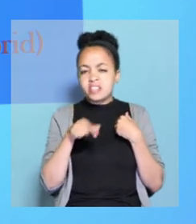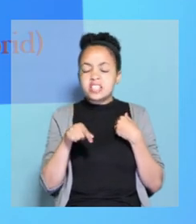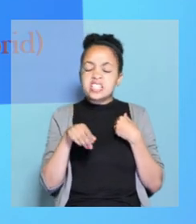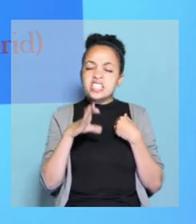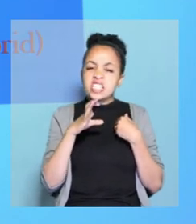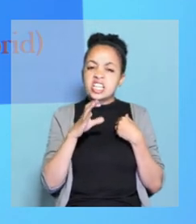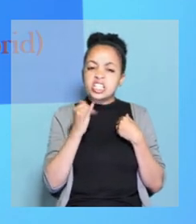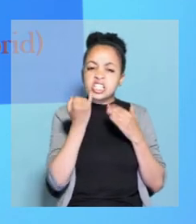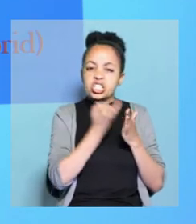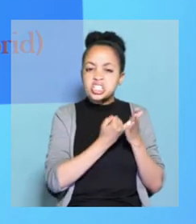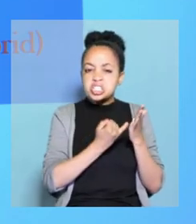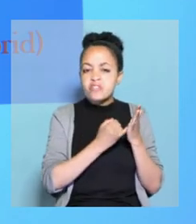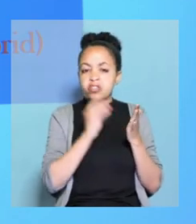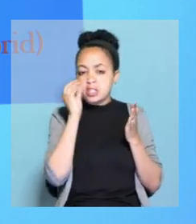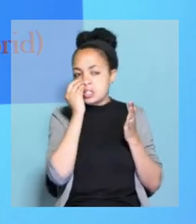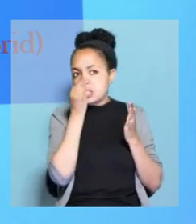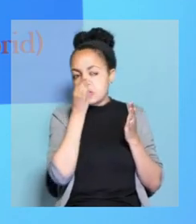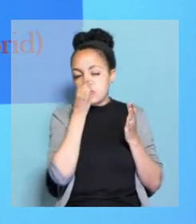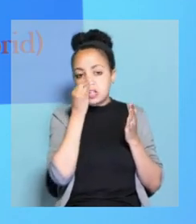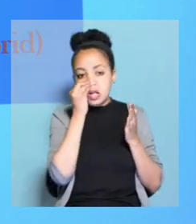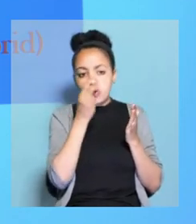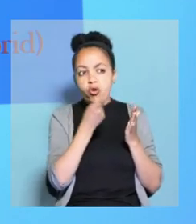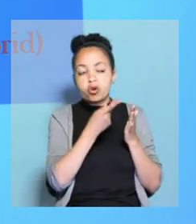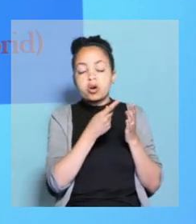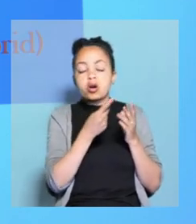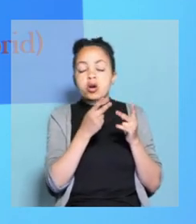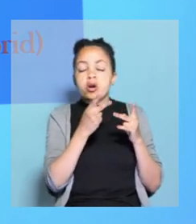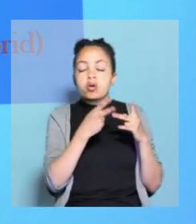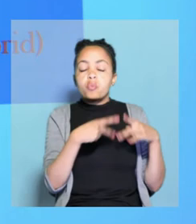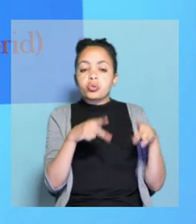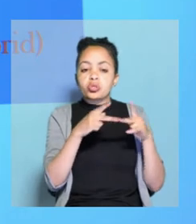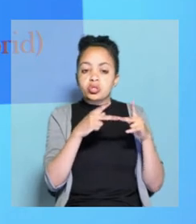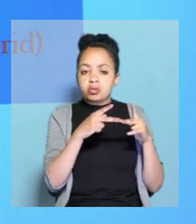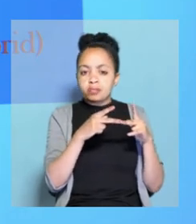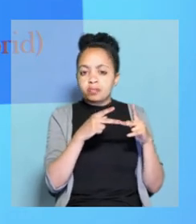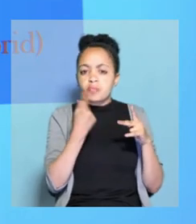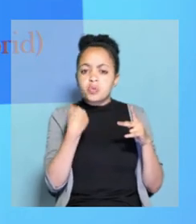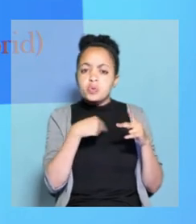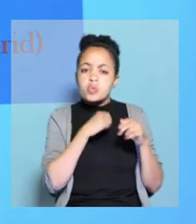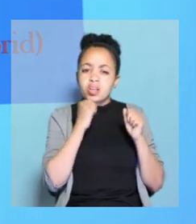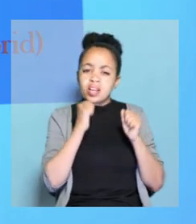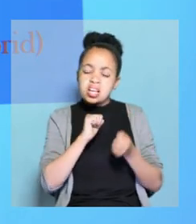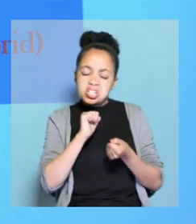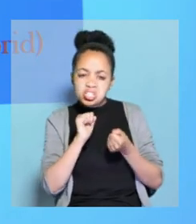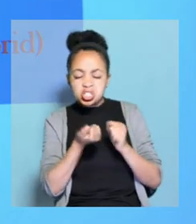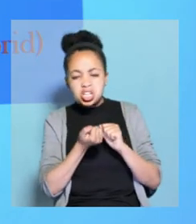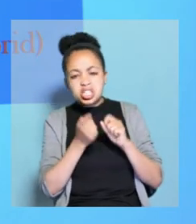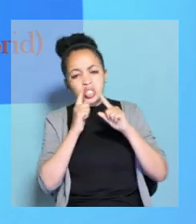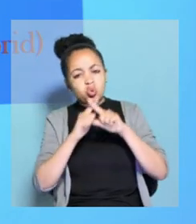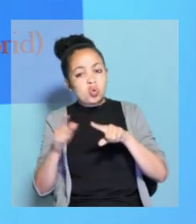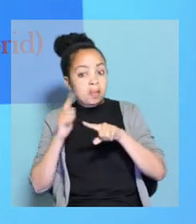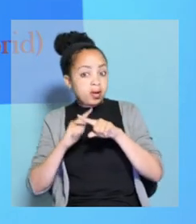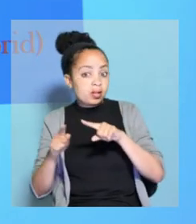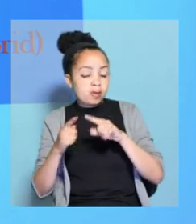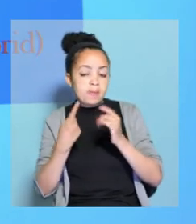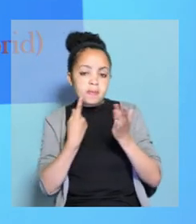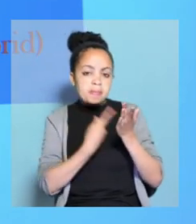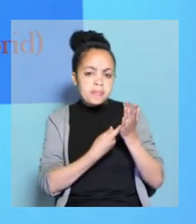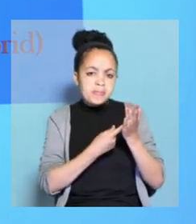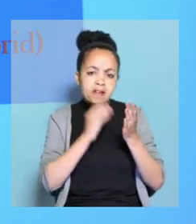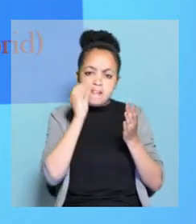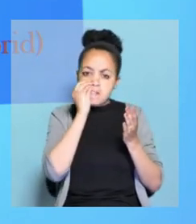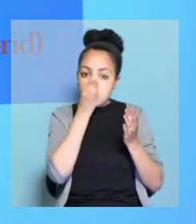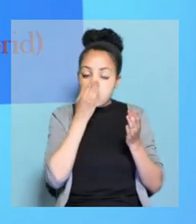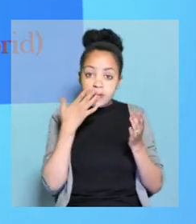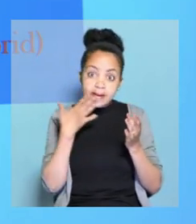you can have flower position, you can have plant height. You can change so many traits here. Here,